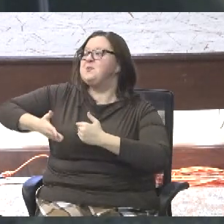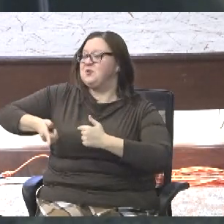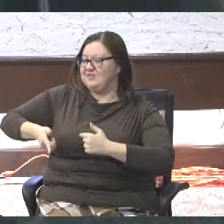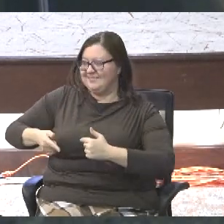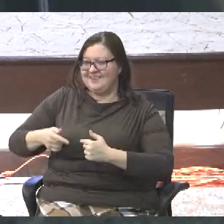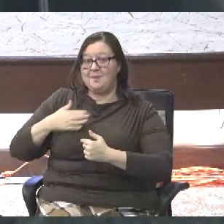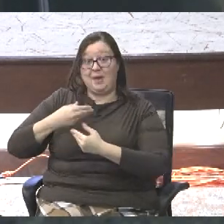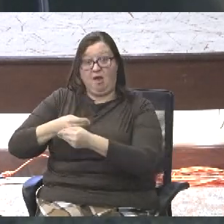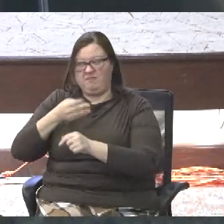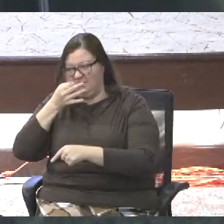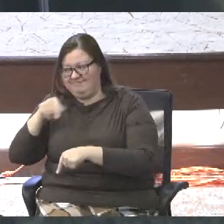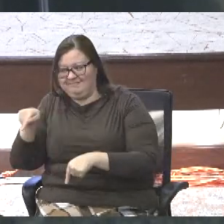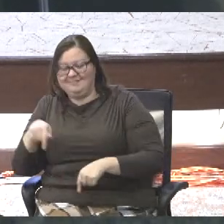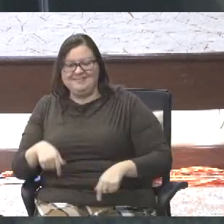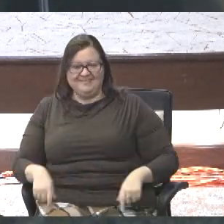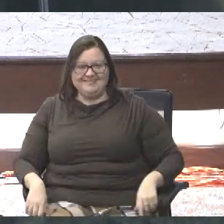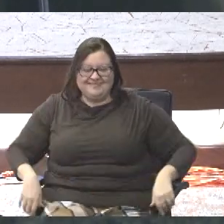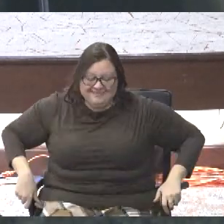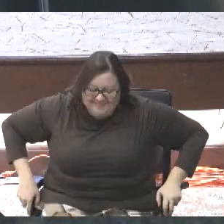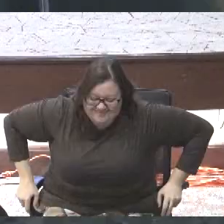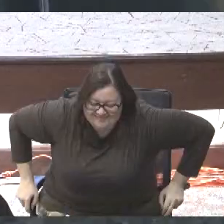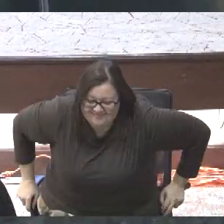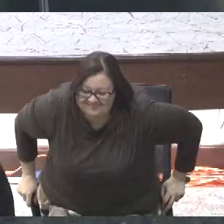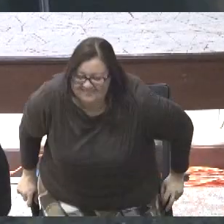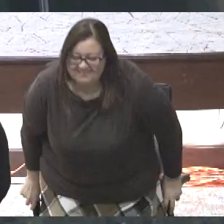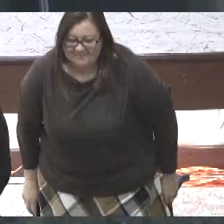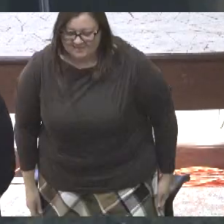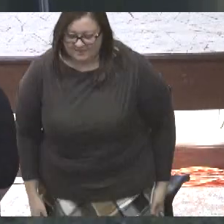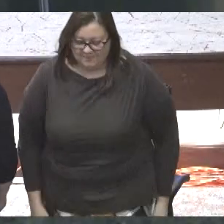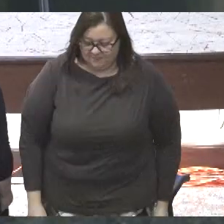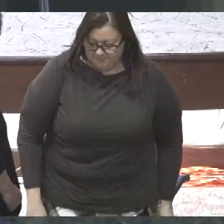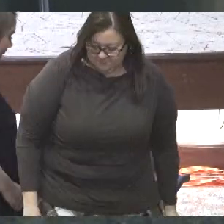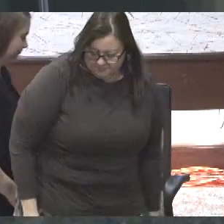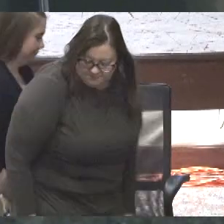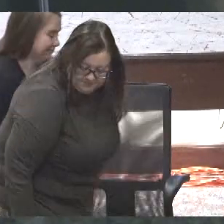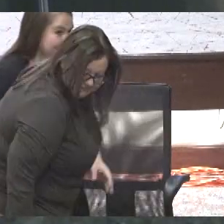my office is right there. So hi, neighbors.